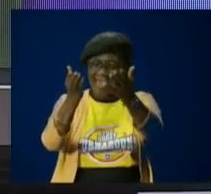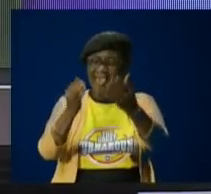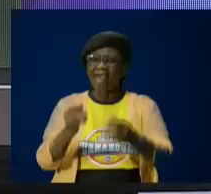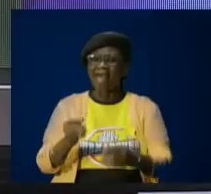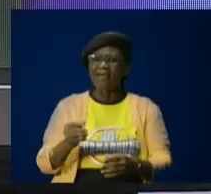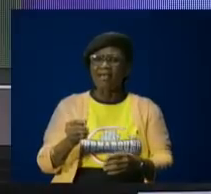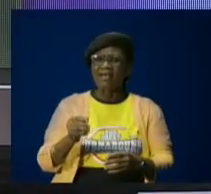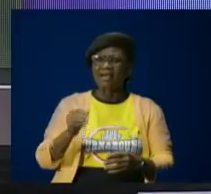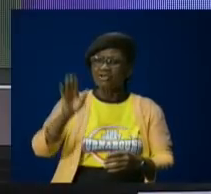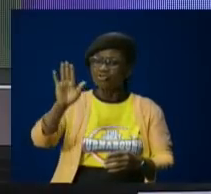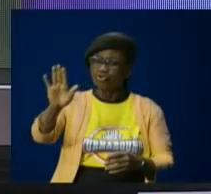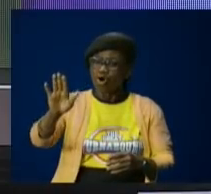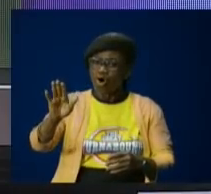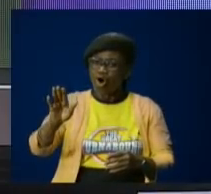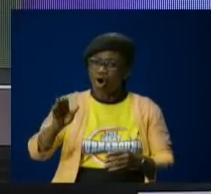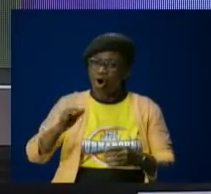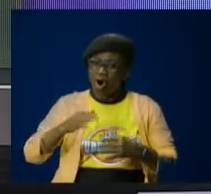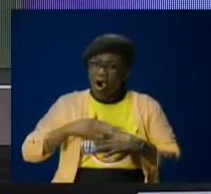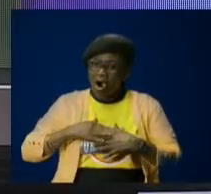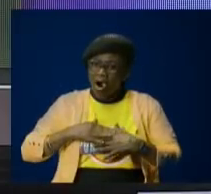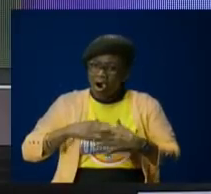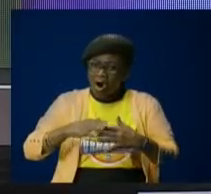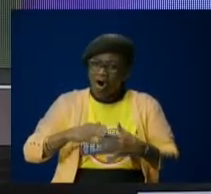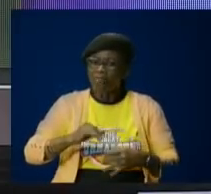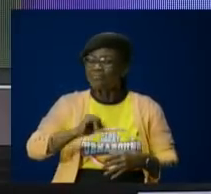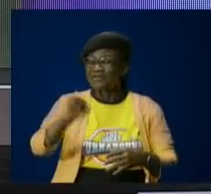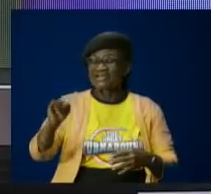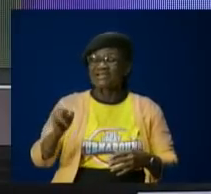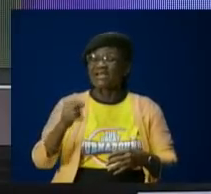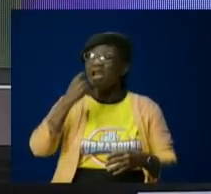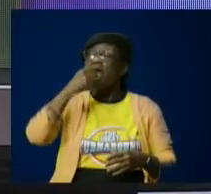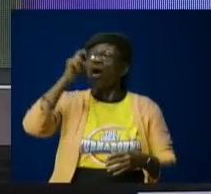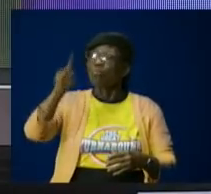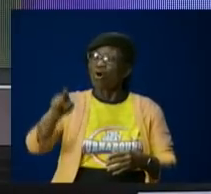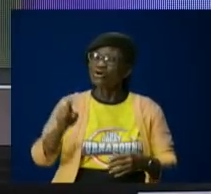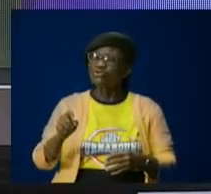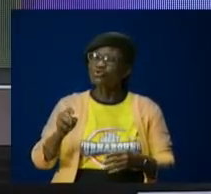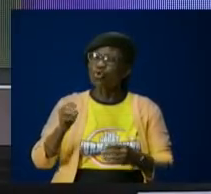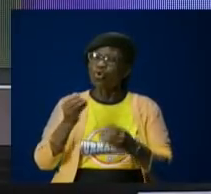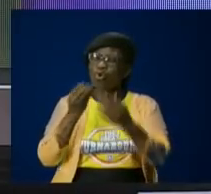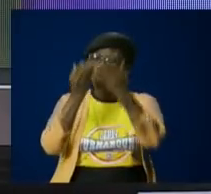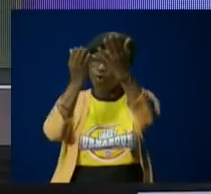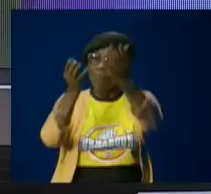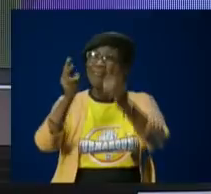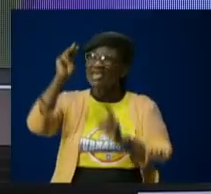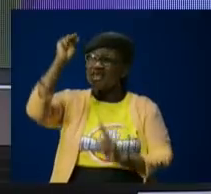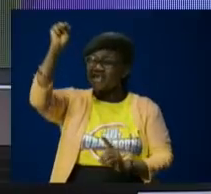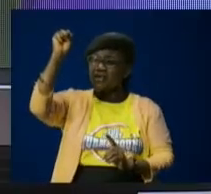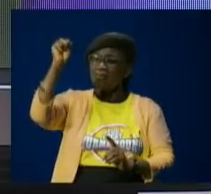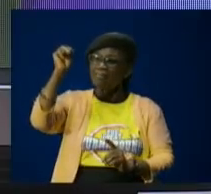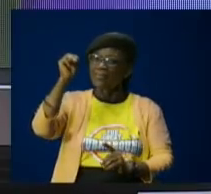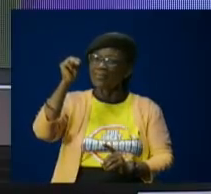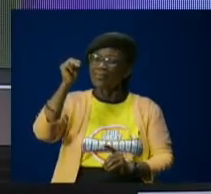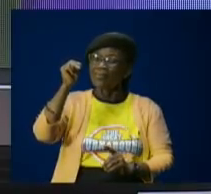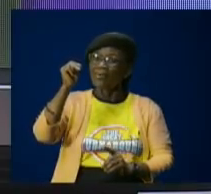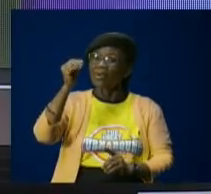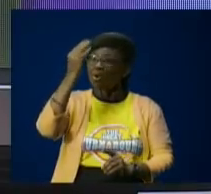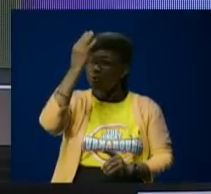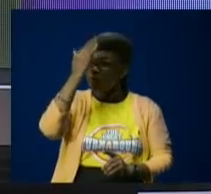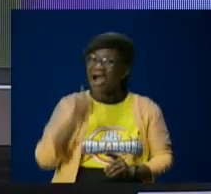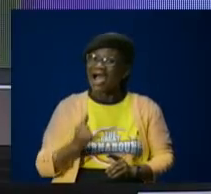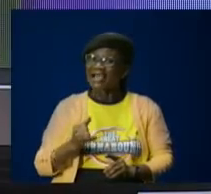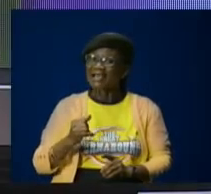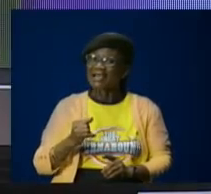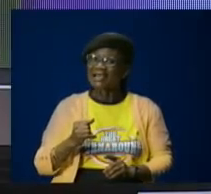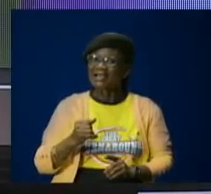Your breathing must obey him. Why? He is the one who gave you